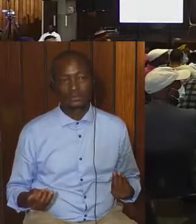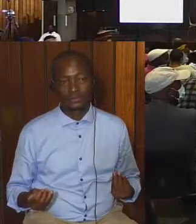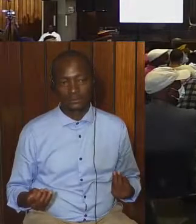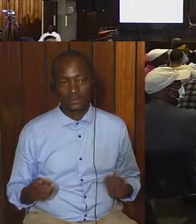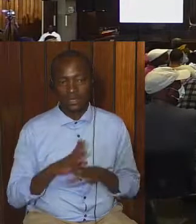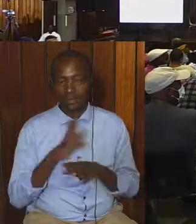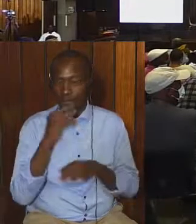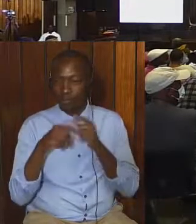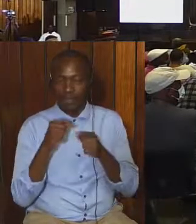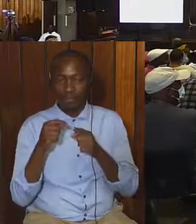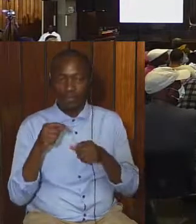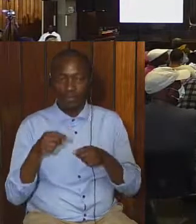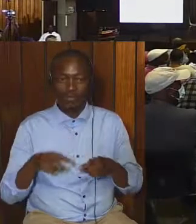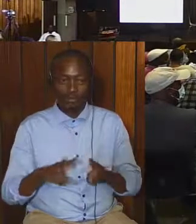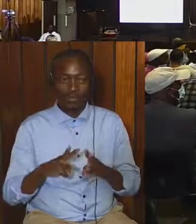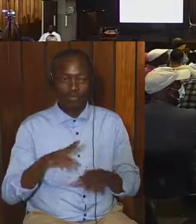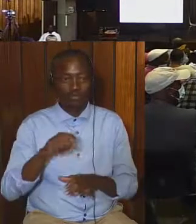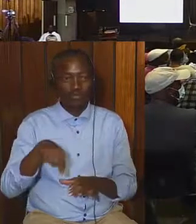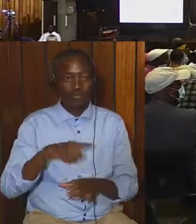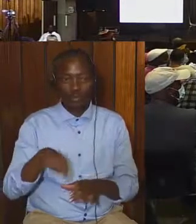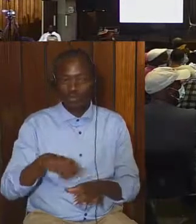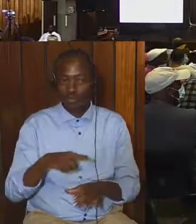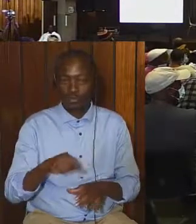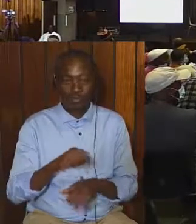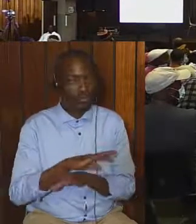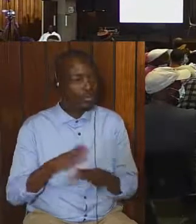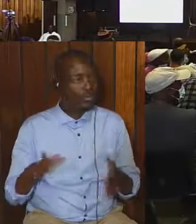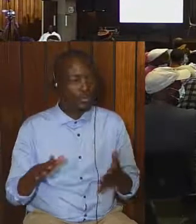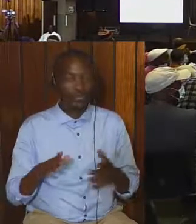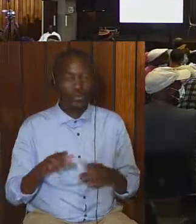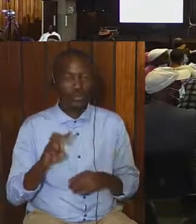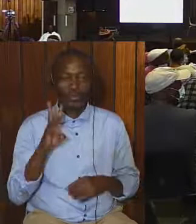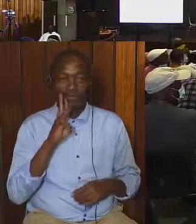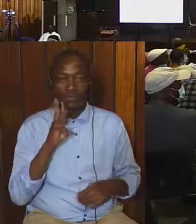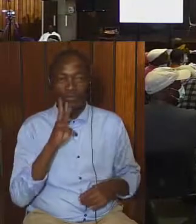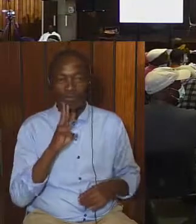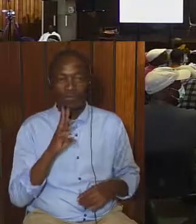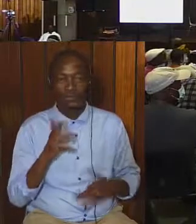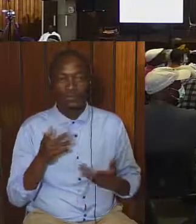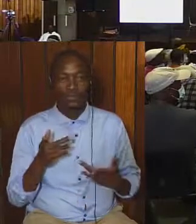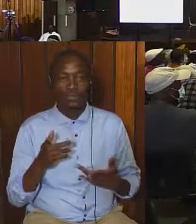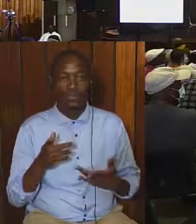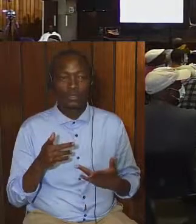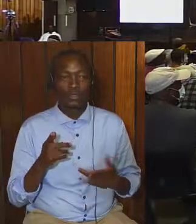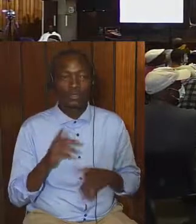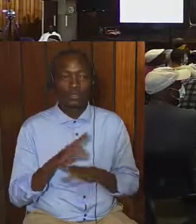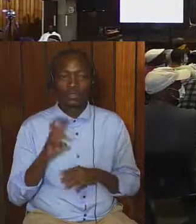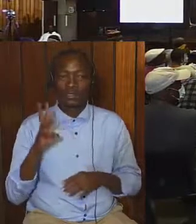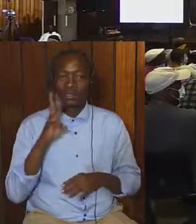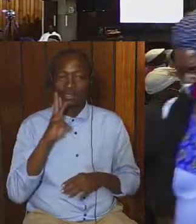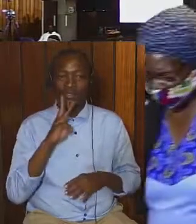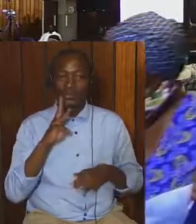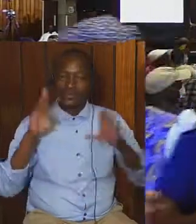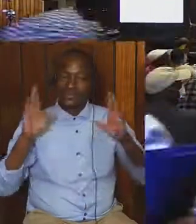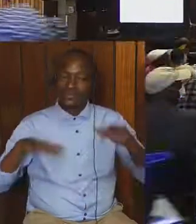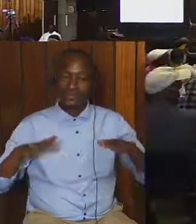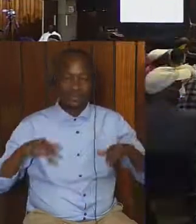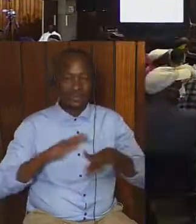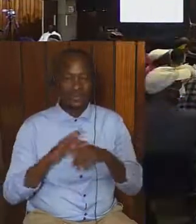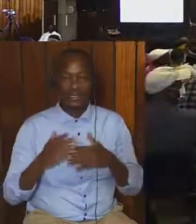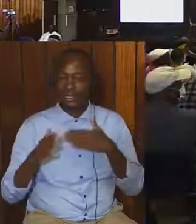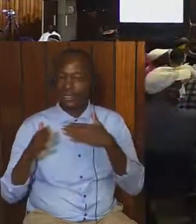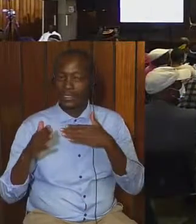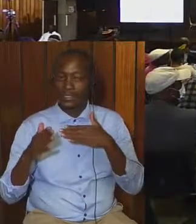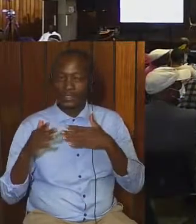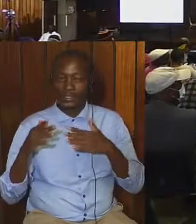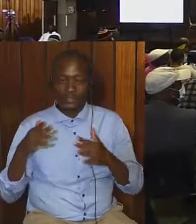road. Potholes, no drain for water. That water draining, comrade, it comes in